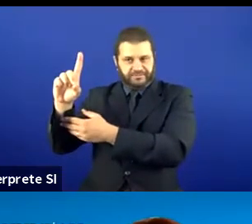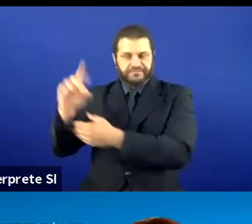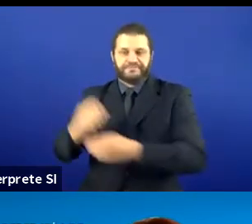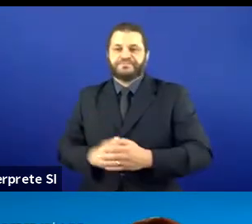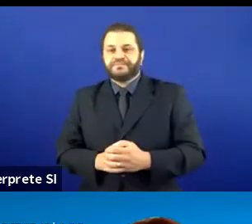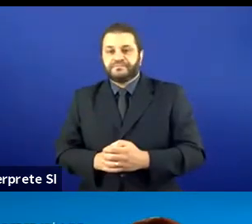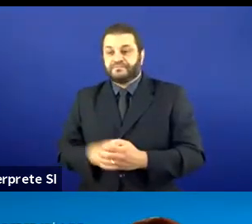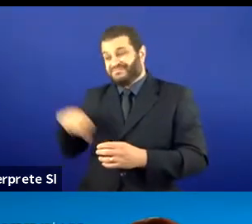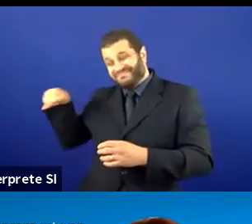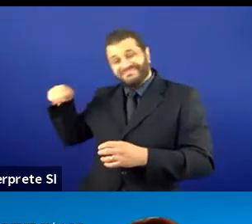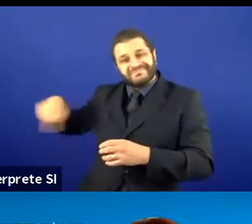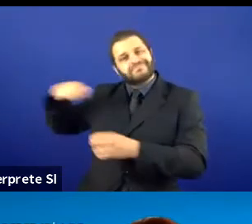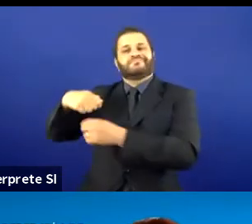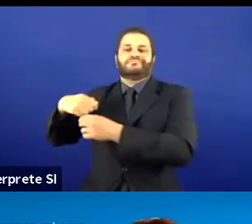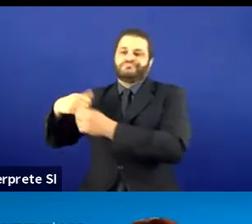de sociedad civil.